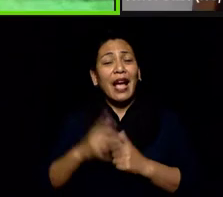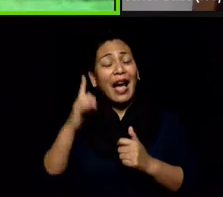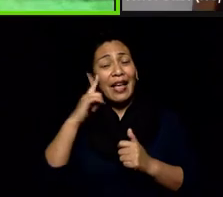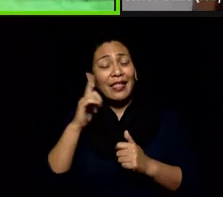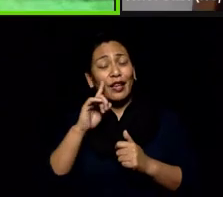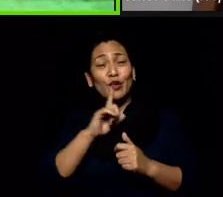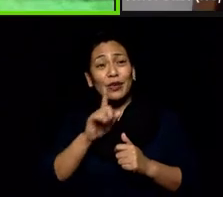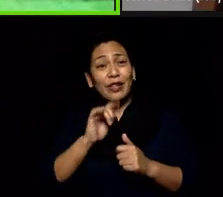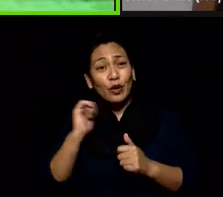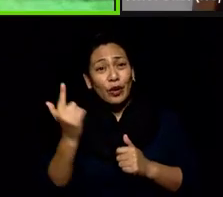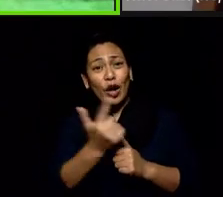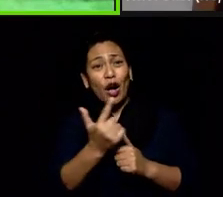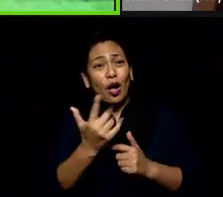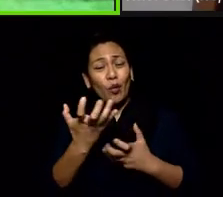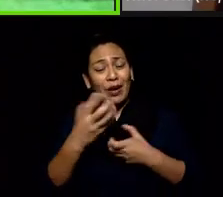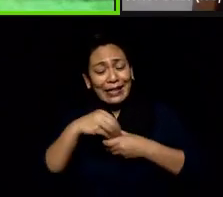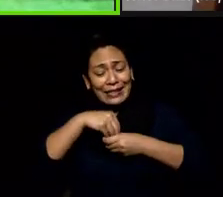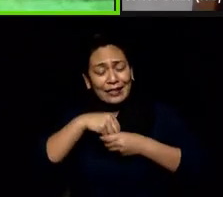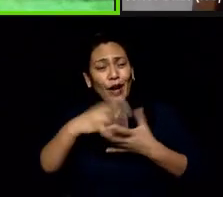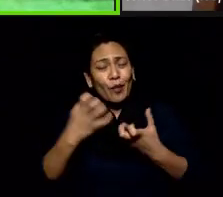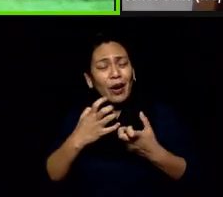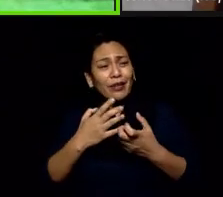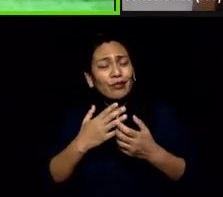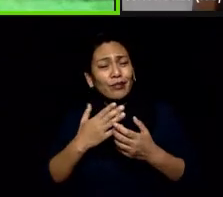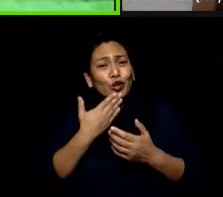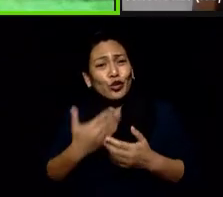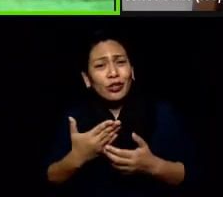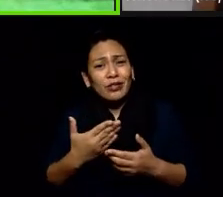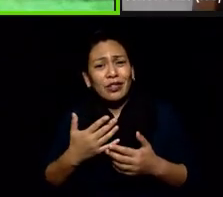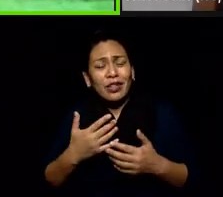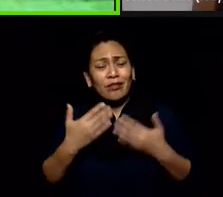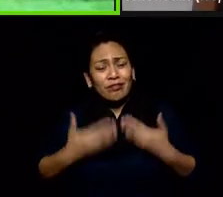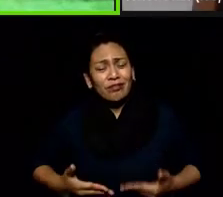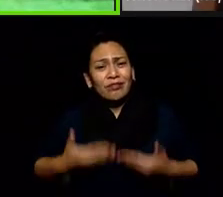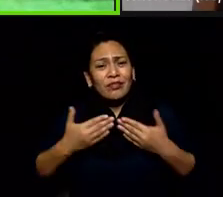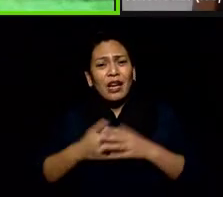good ones, but what does it mean to admit